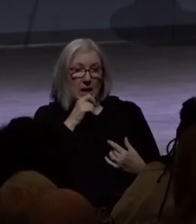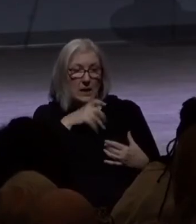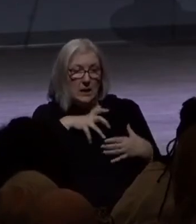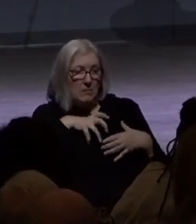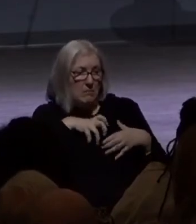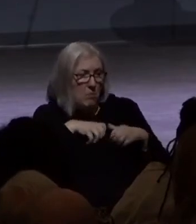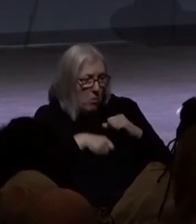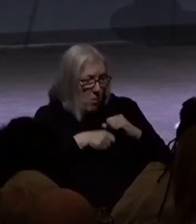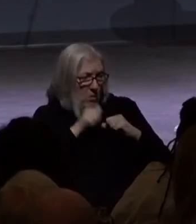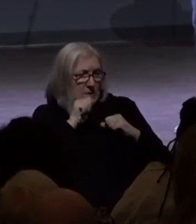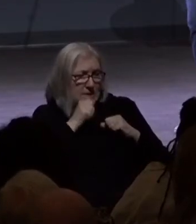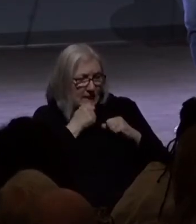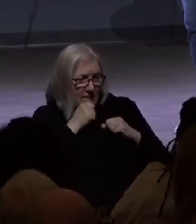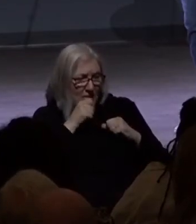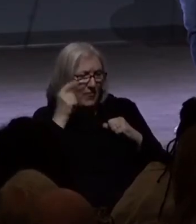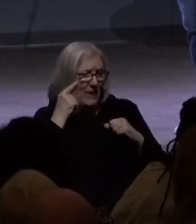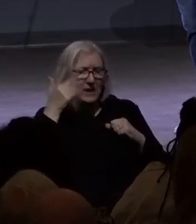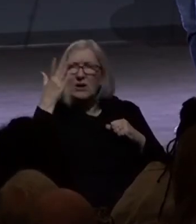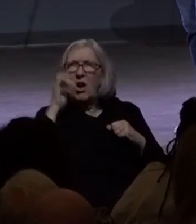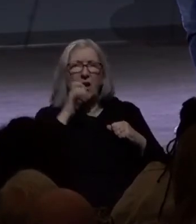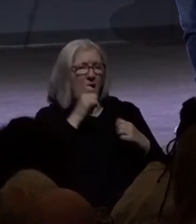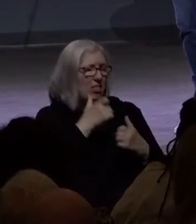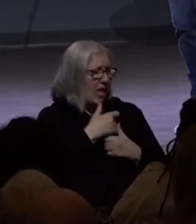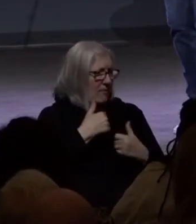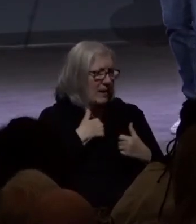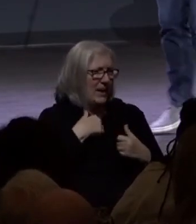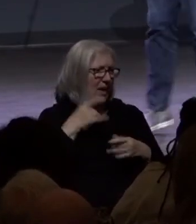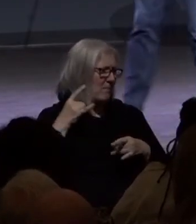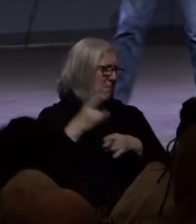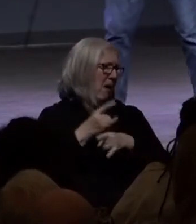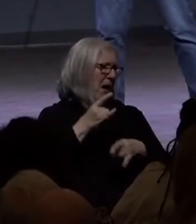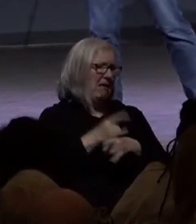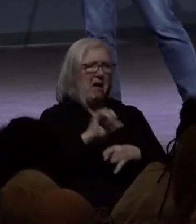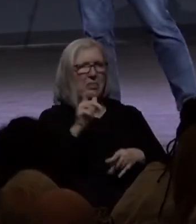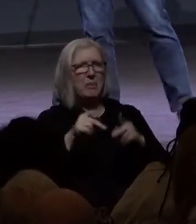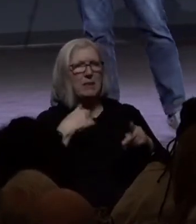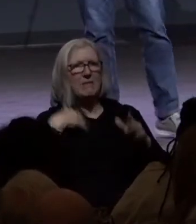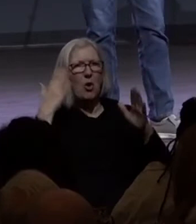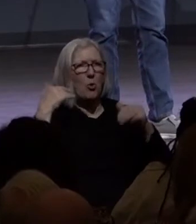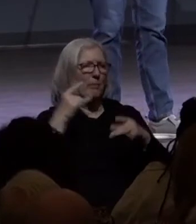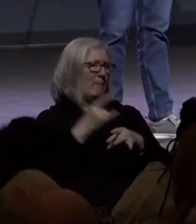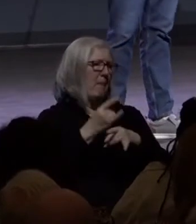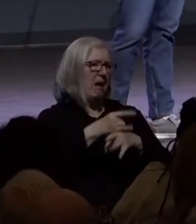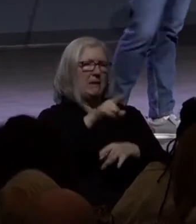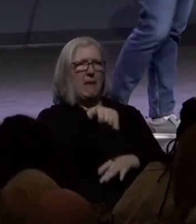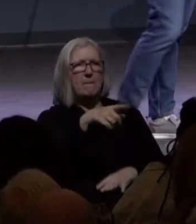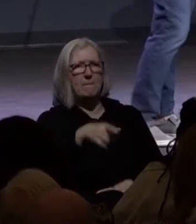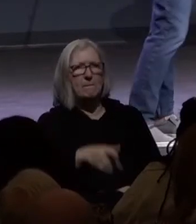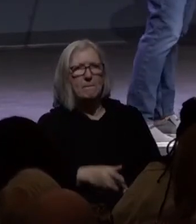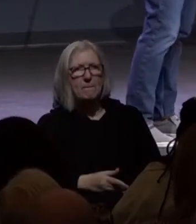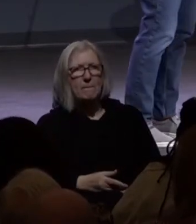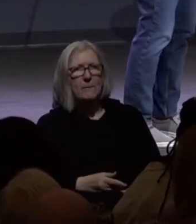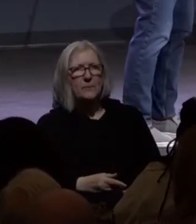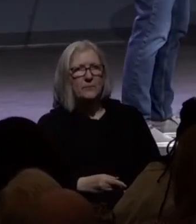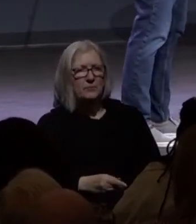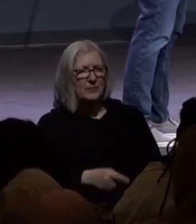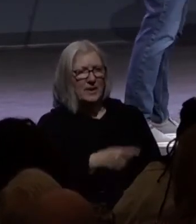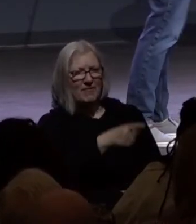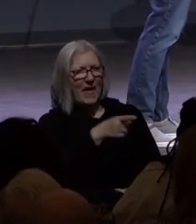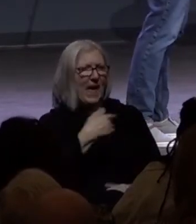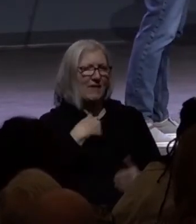does not love me and we mock the hope that others have. We disregard the peace that they have,